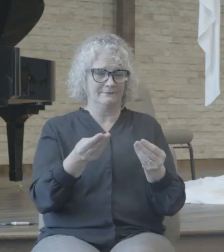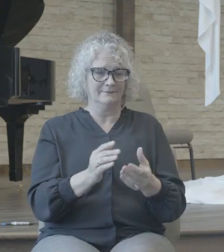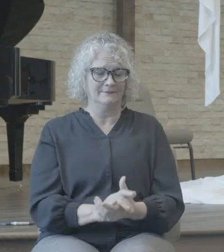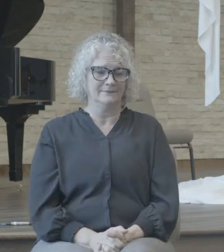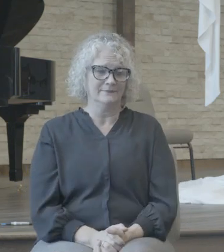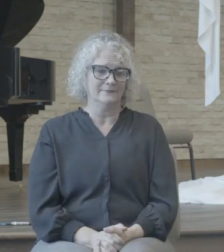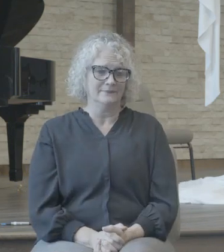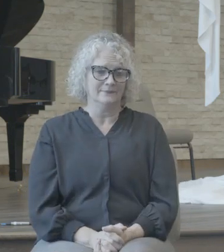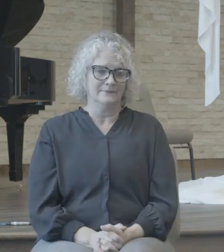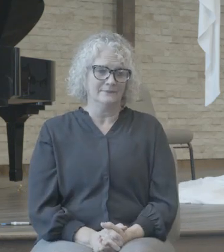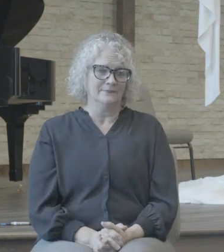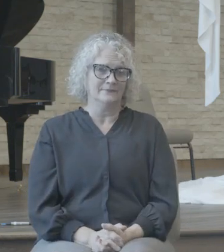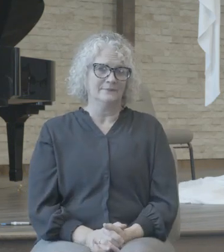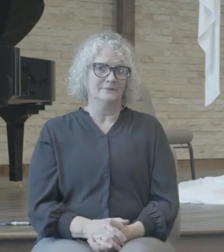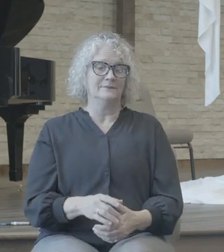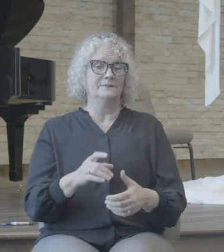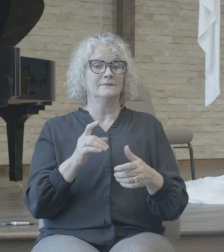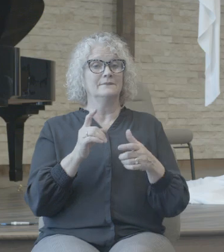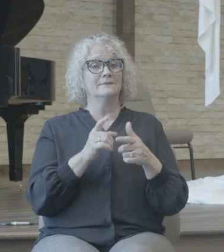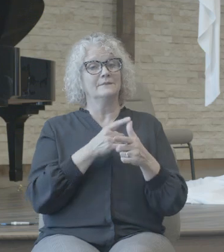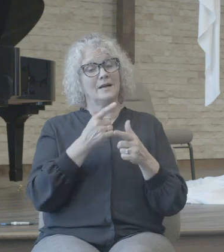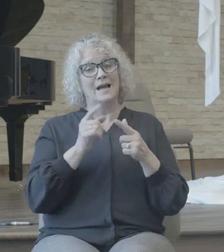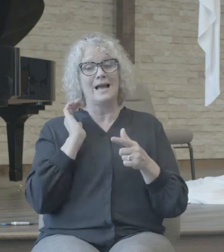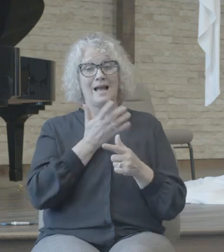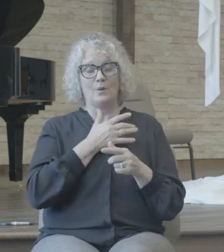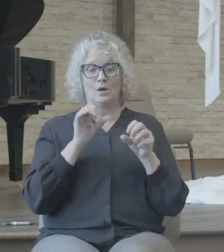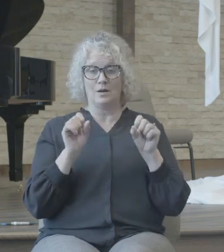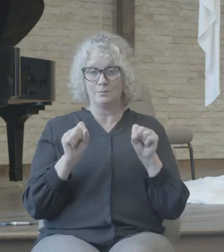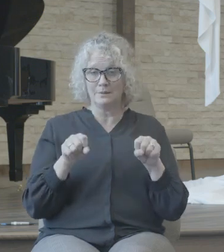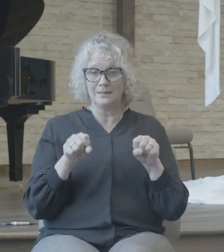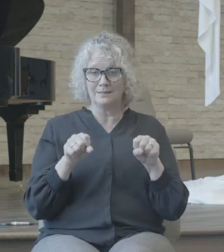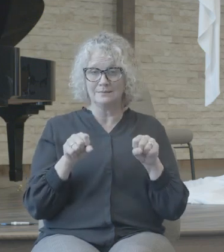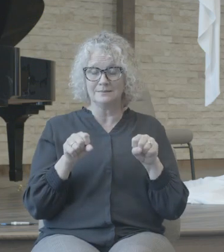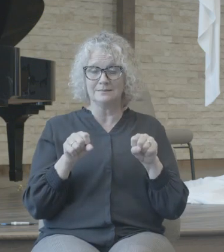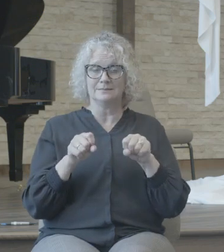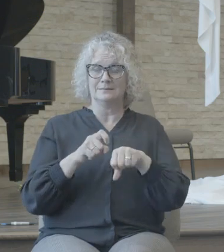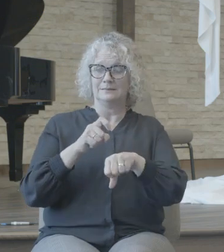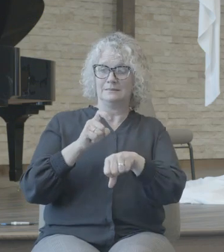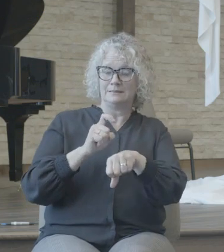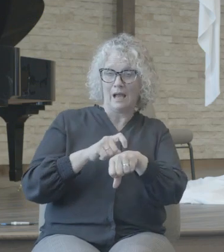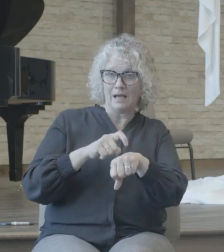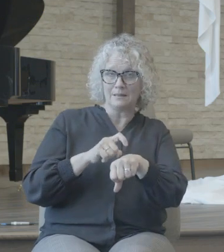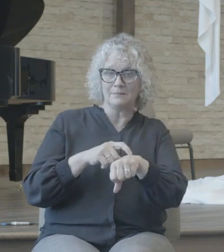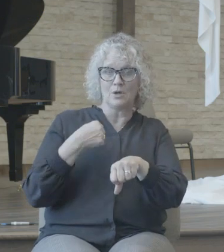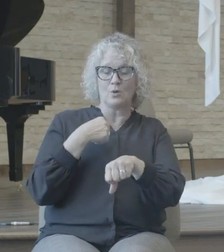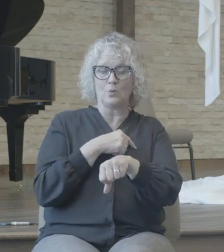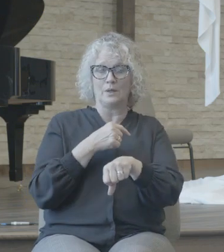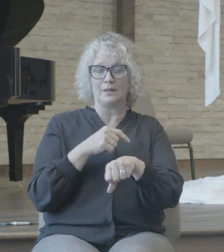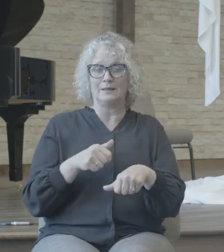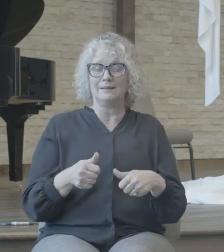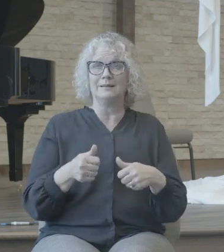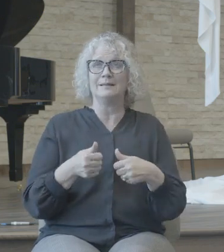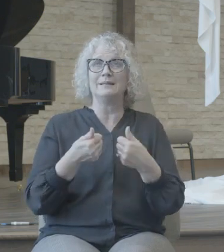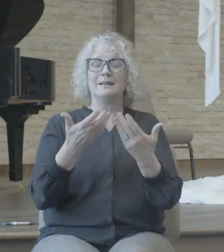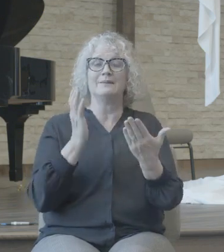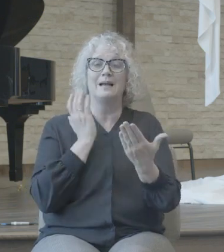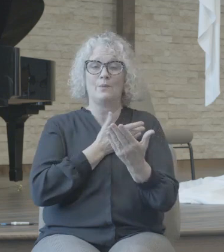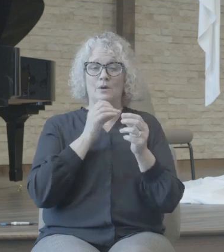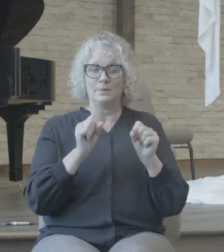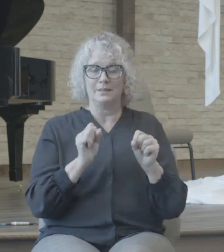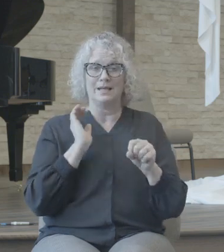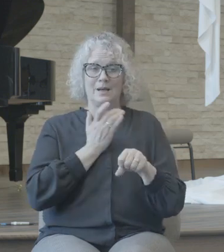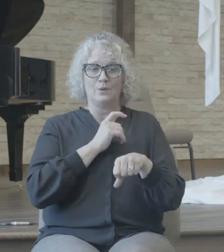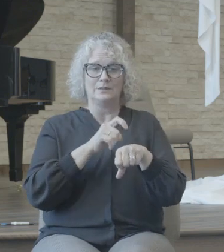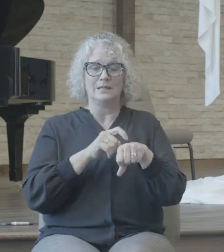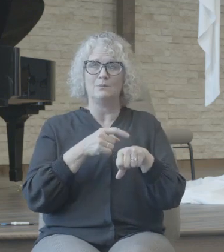And then there are our abilities and our time. When we give of our abilities and time, we are saying,